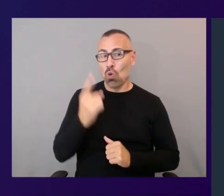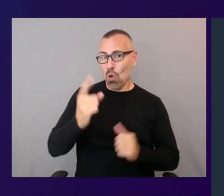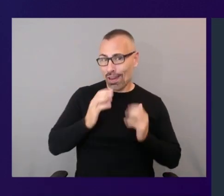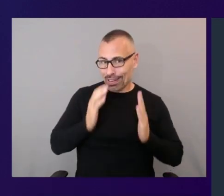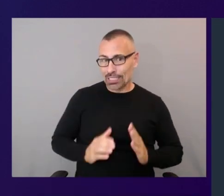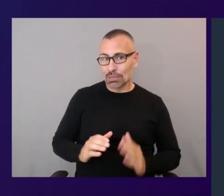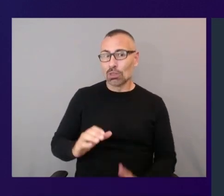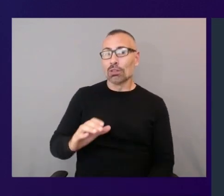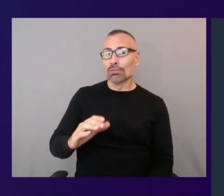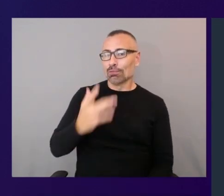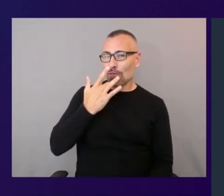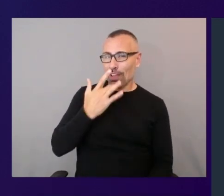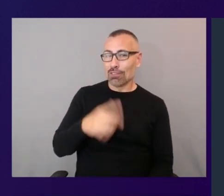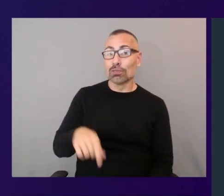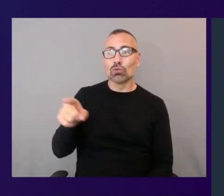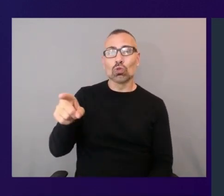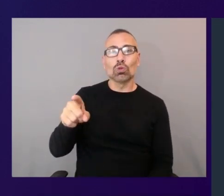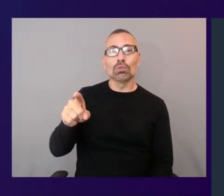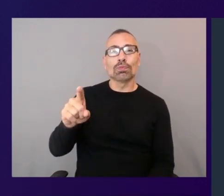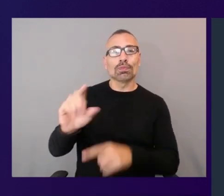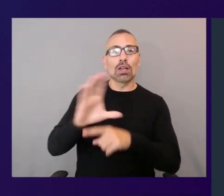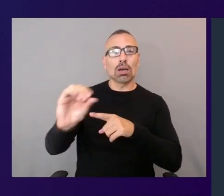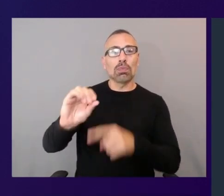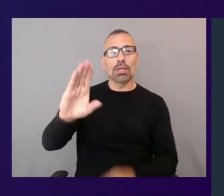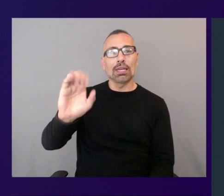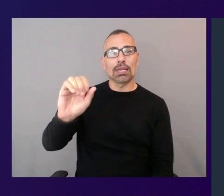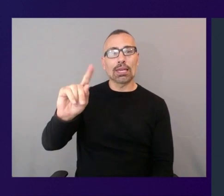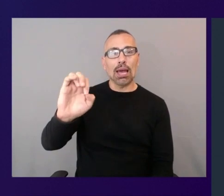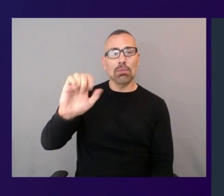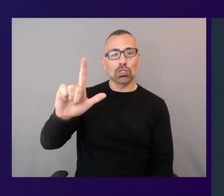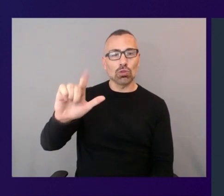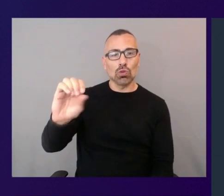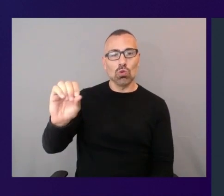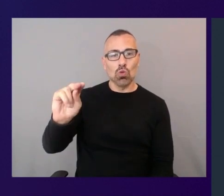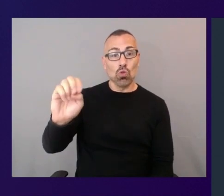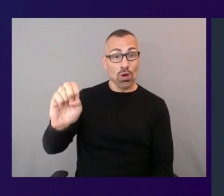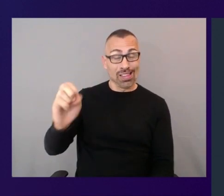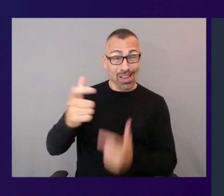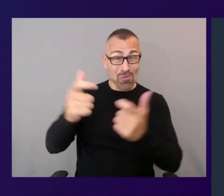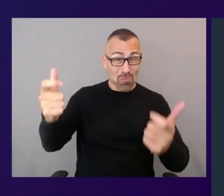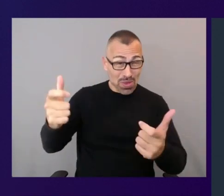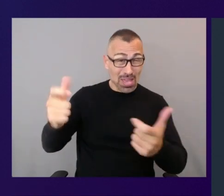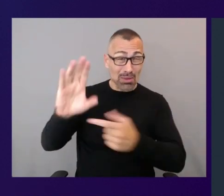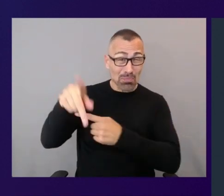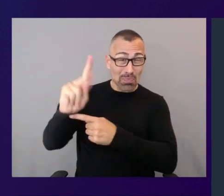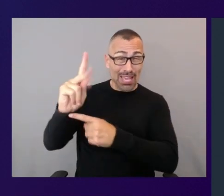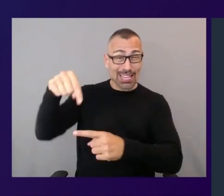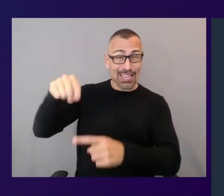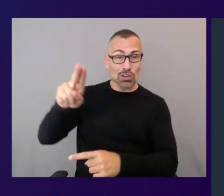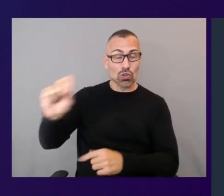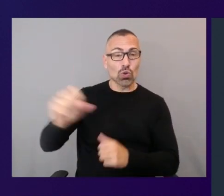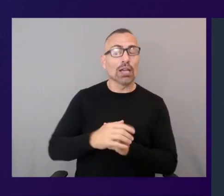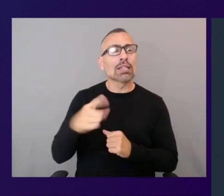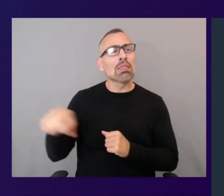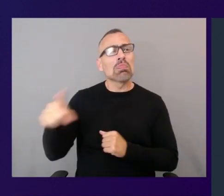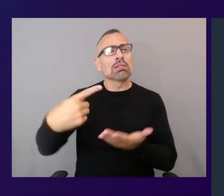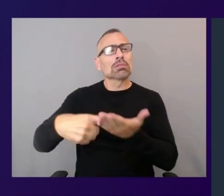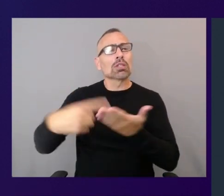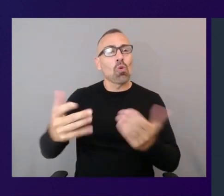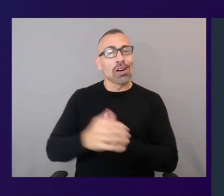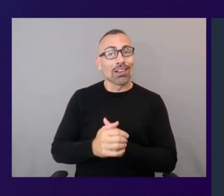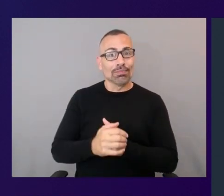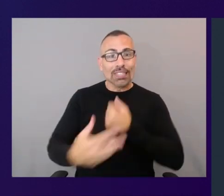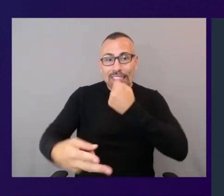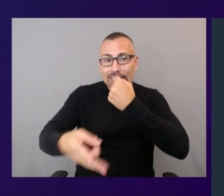One, one of the largest consumer banks here in the United States. They talk about a 38% savings. Now, for